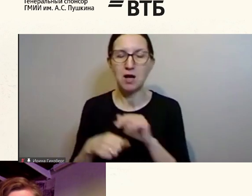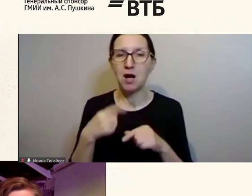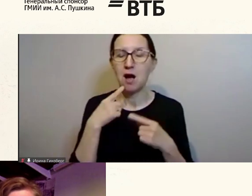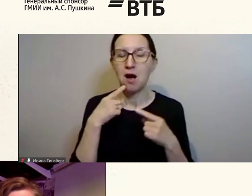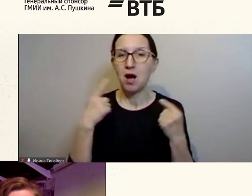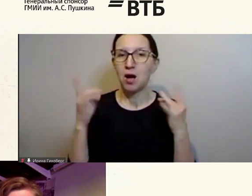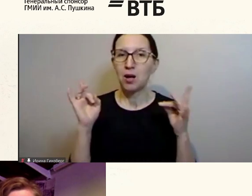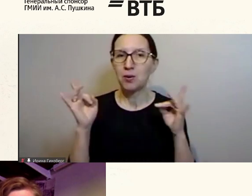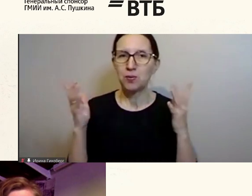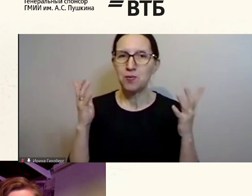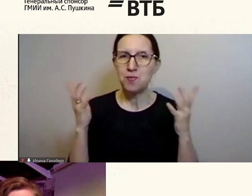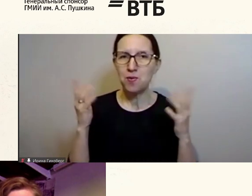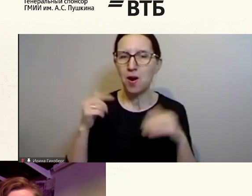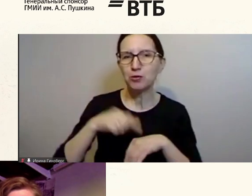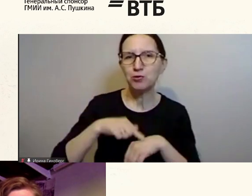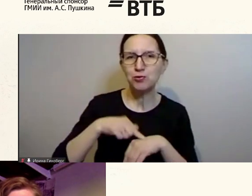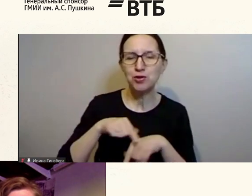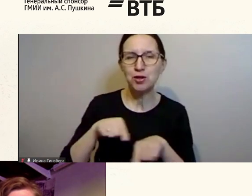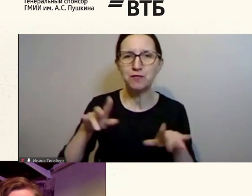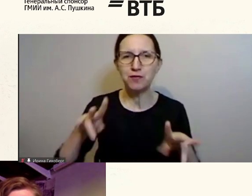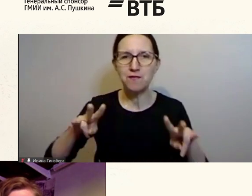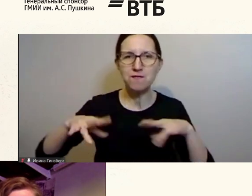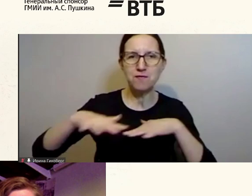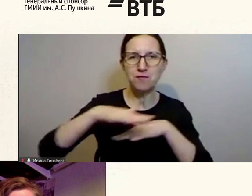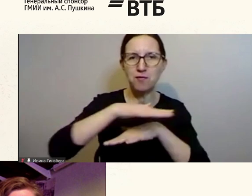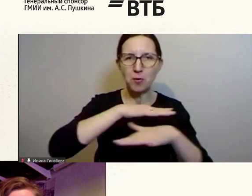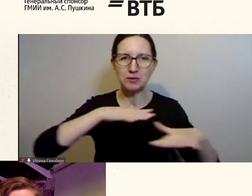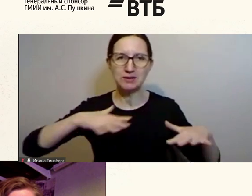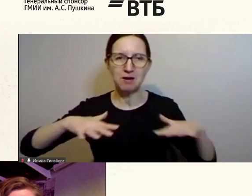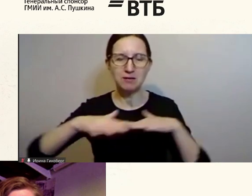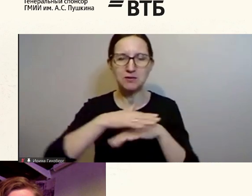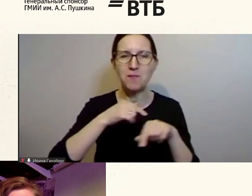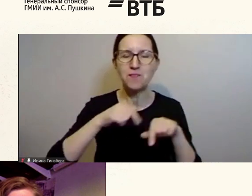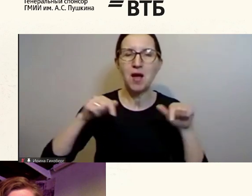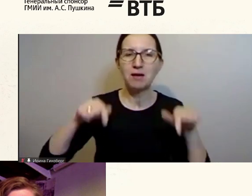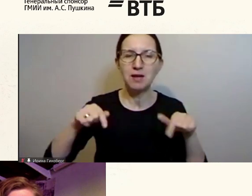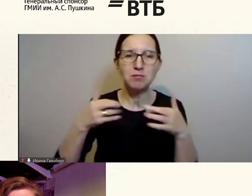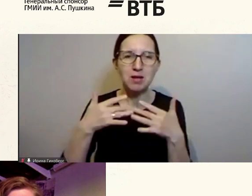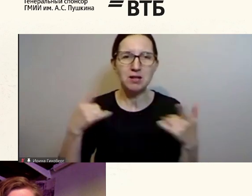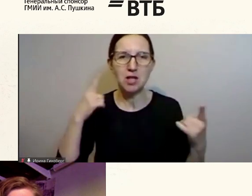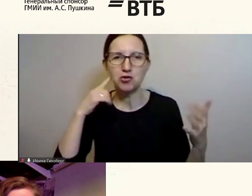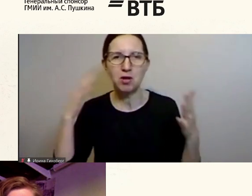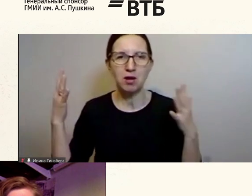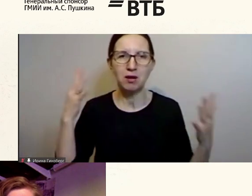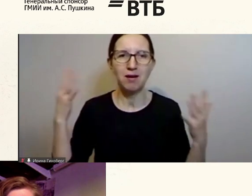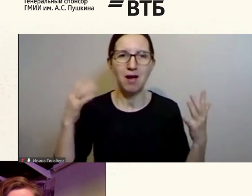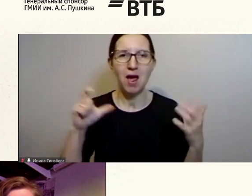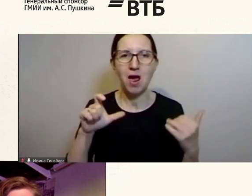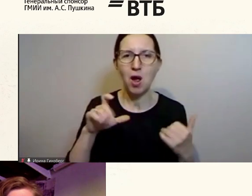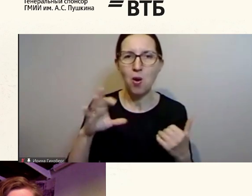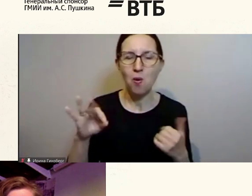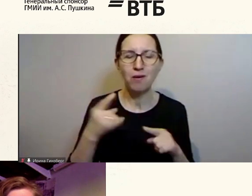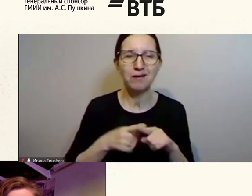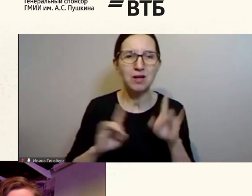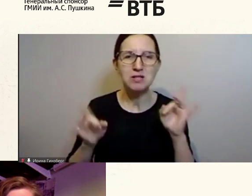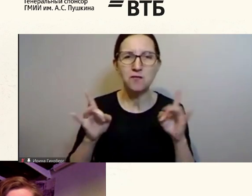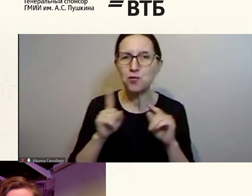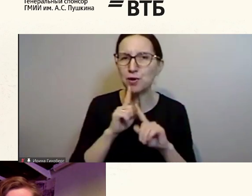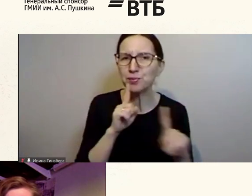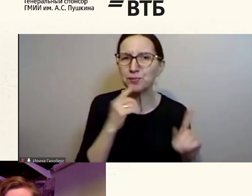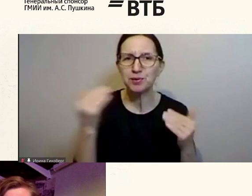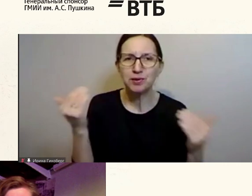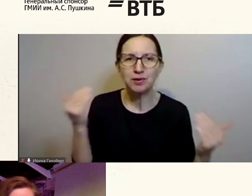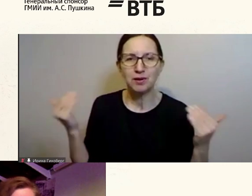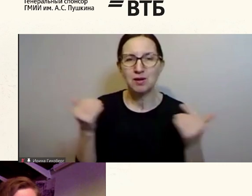different recordings of unrecognizable nature sounds that add depth and color. The